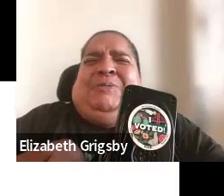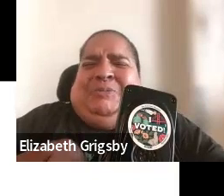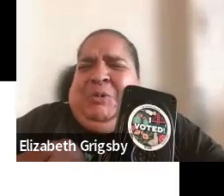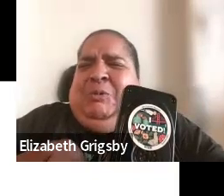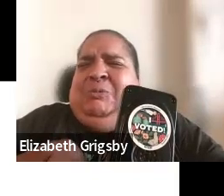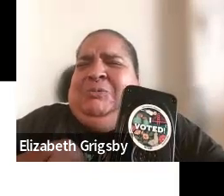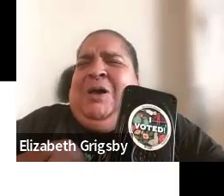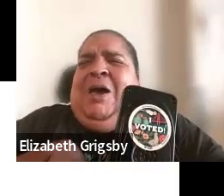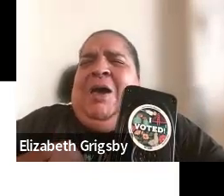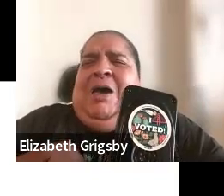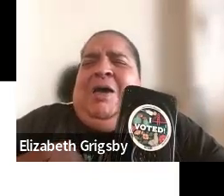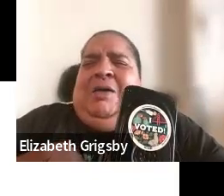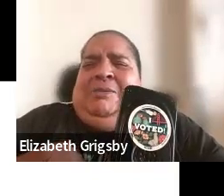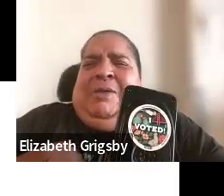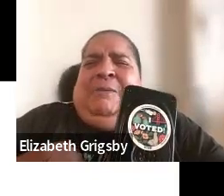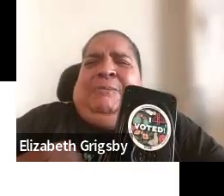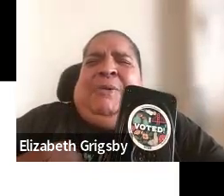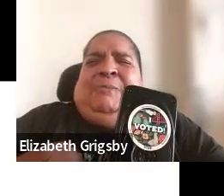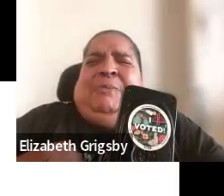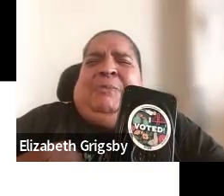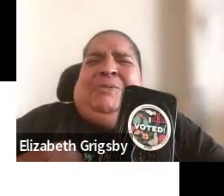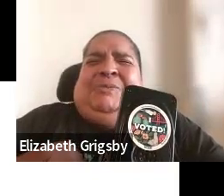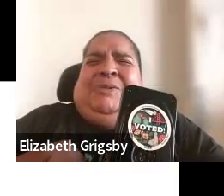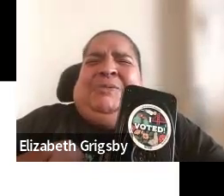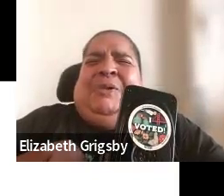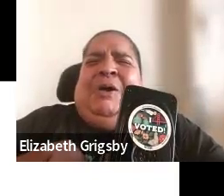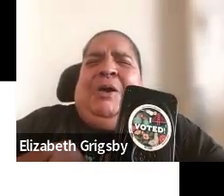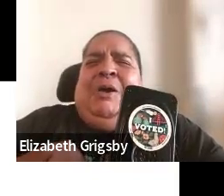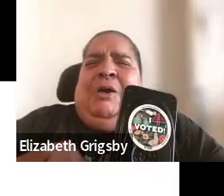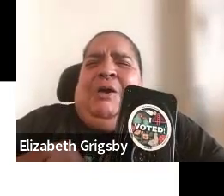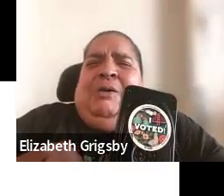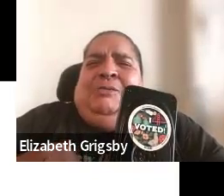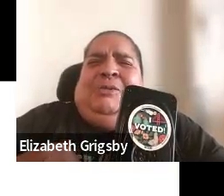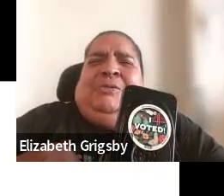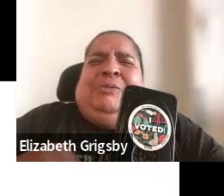everybody been told that people with